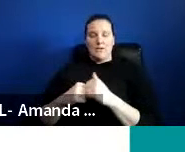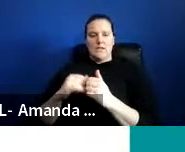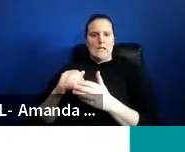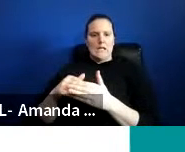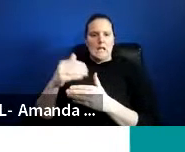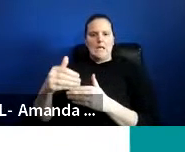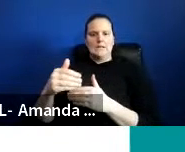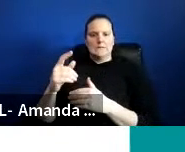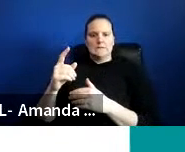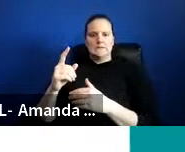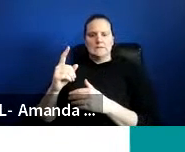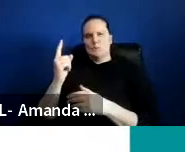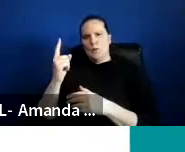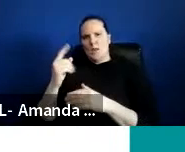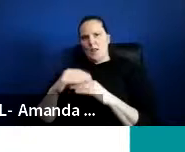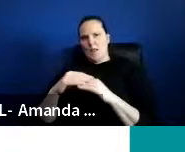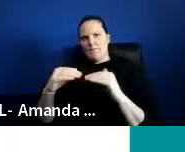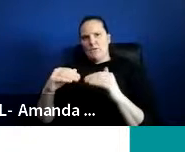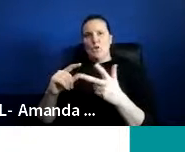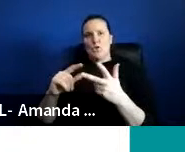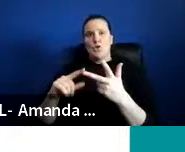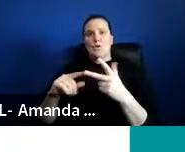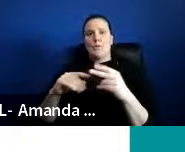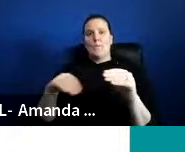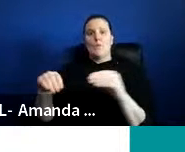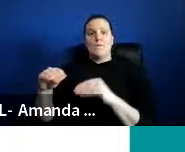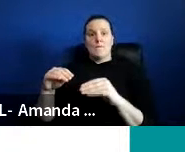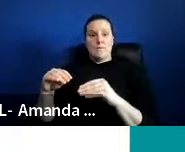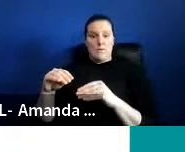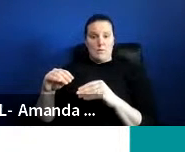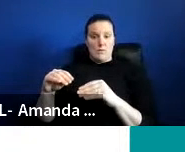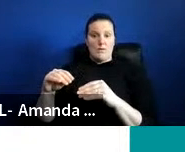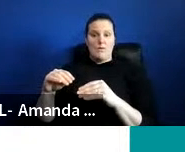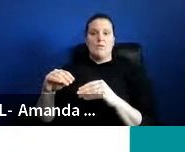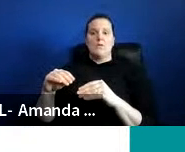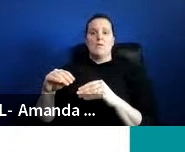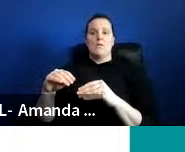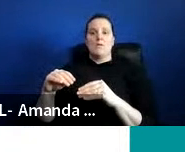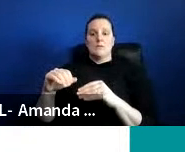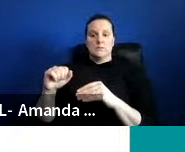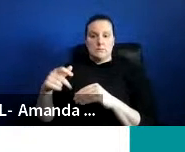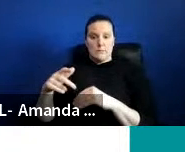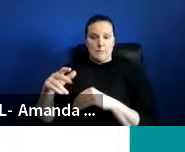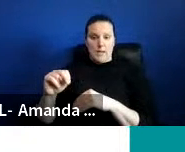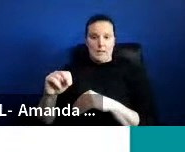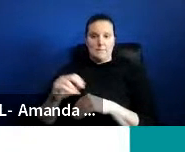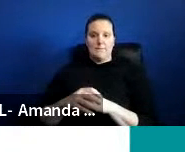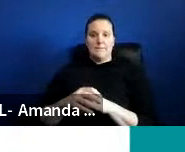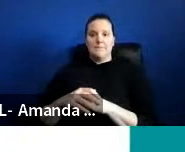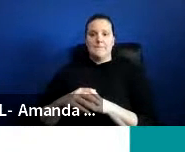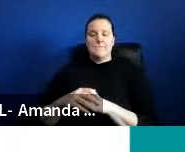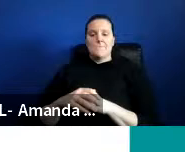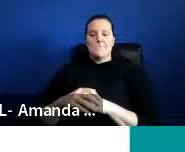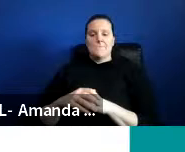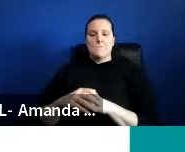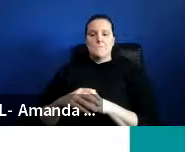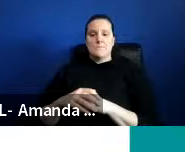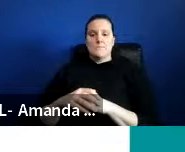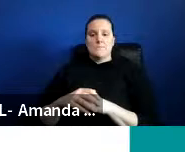level, and the third one would be the movable span. So looking at active transportation, the shared use